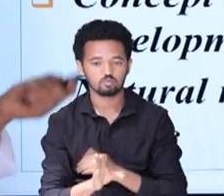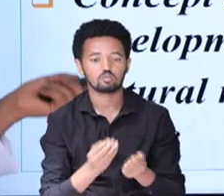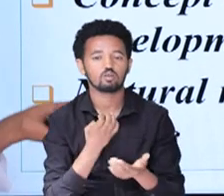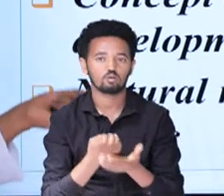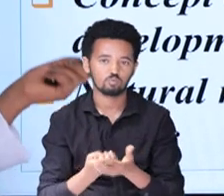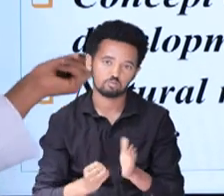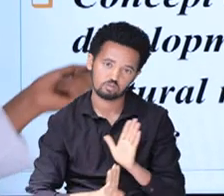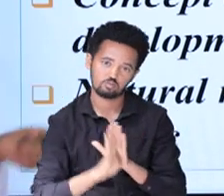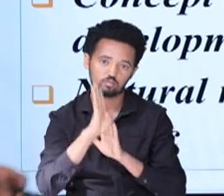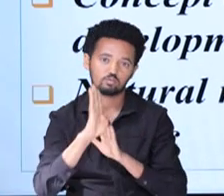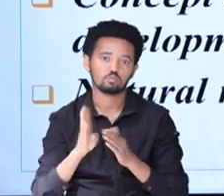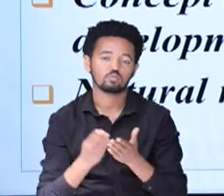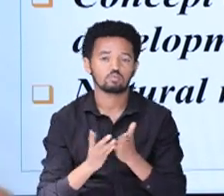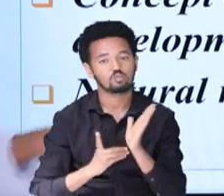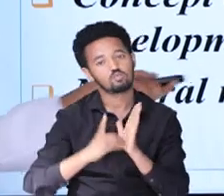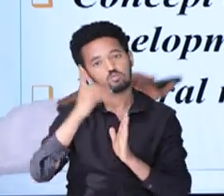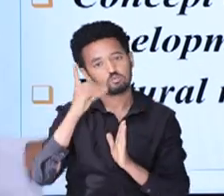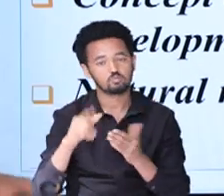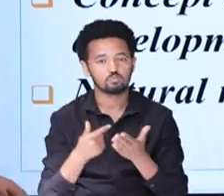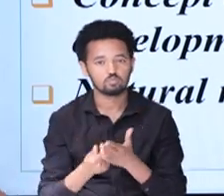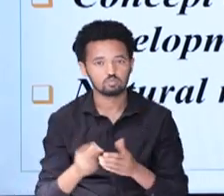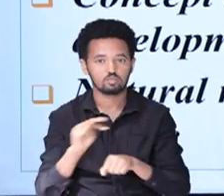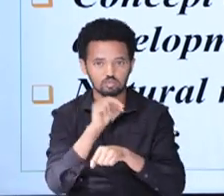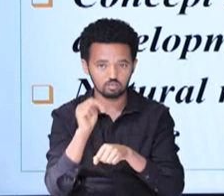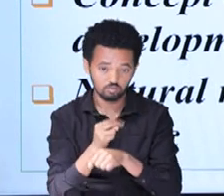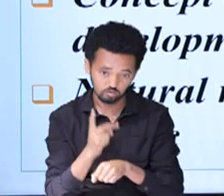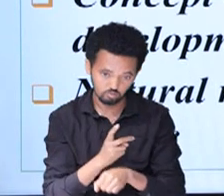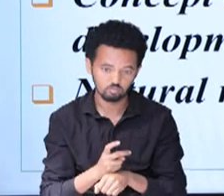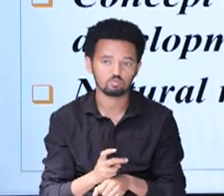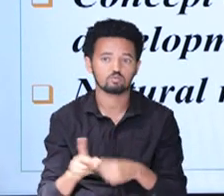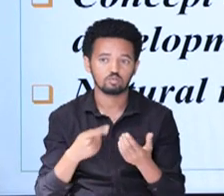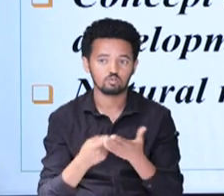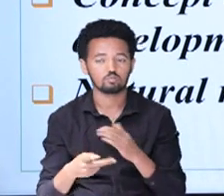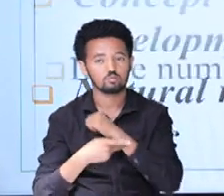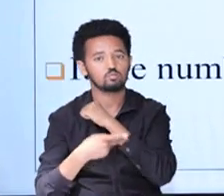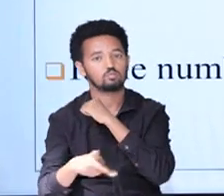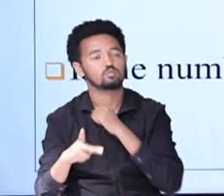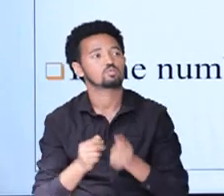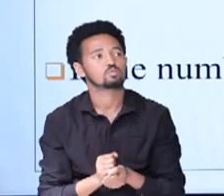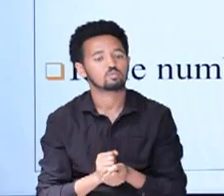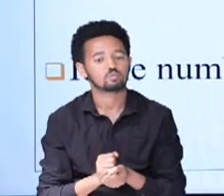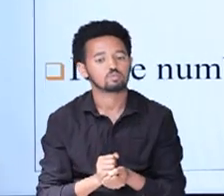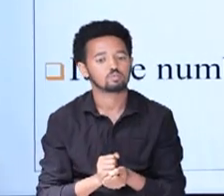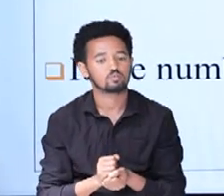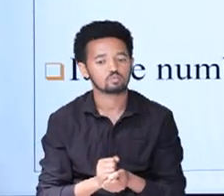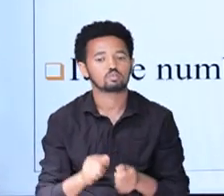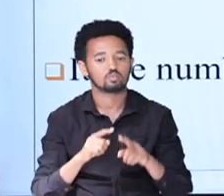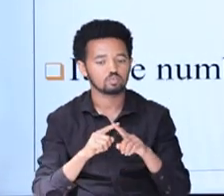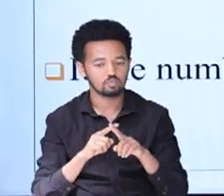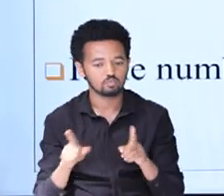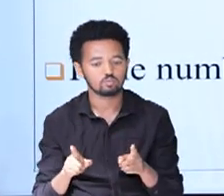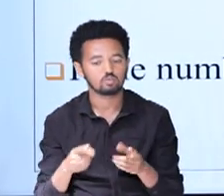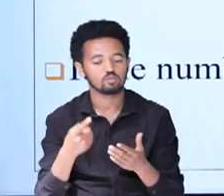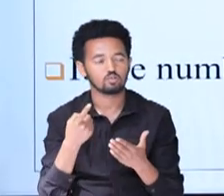growth and development, natural resource of Africa and its politics. Let's define what